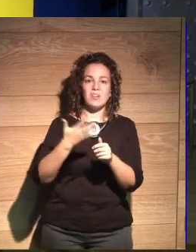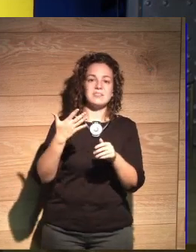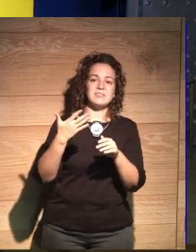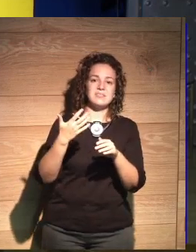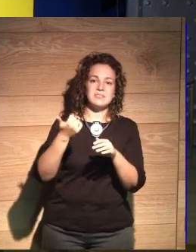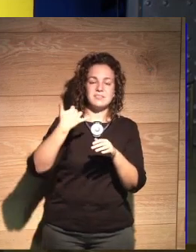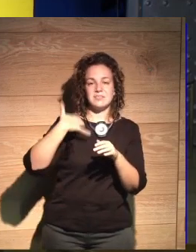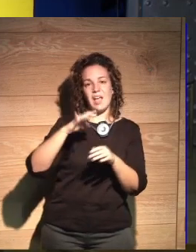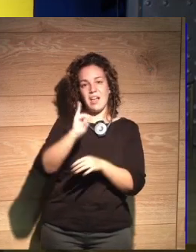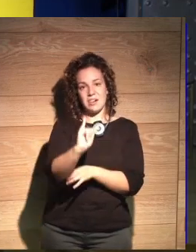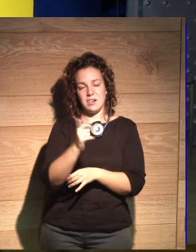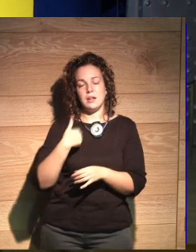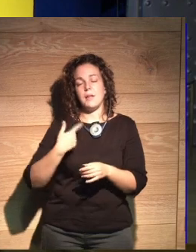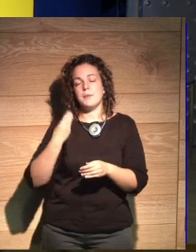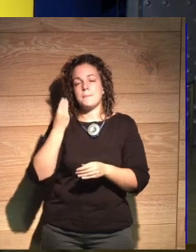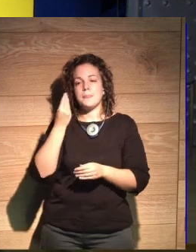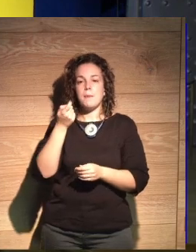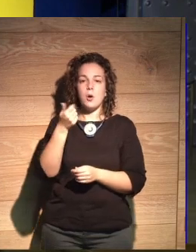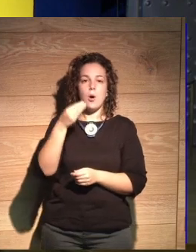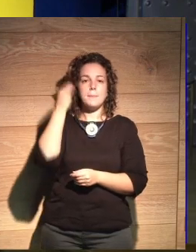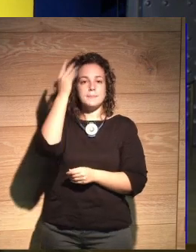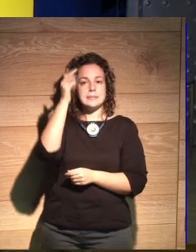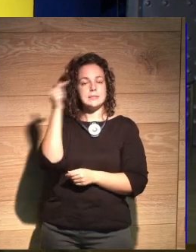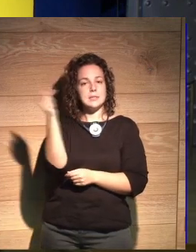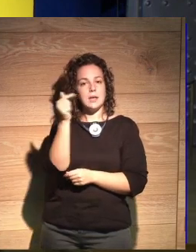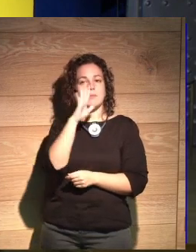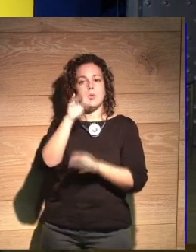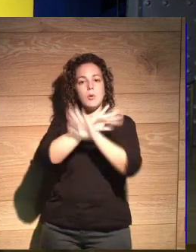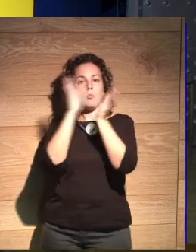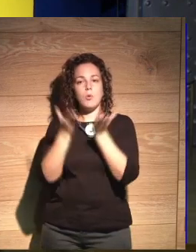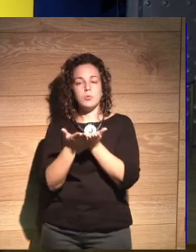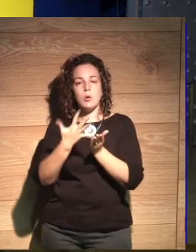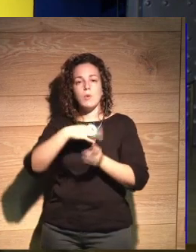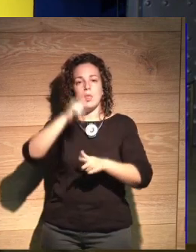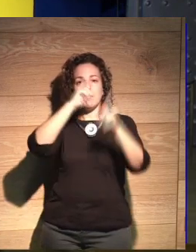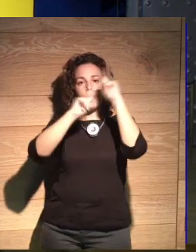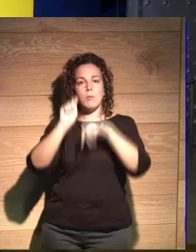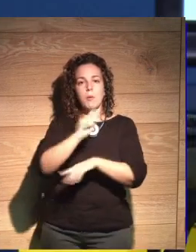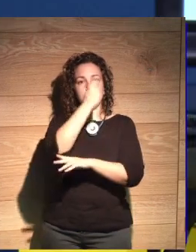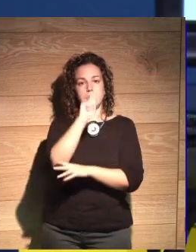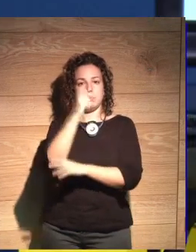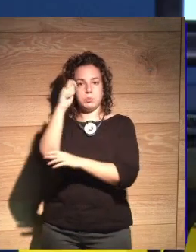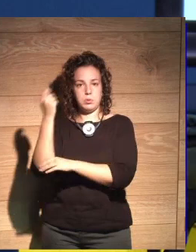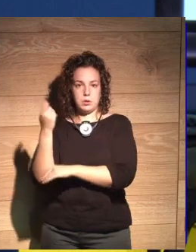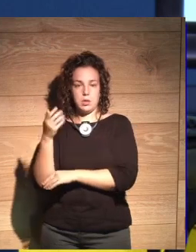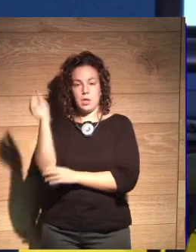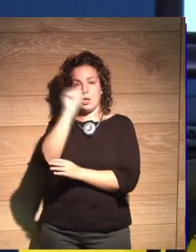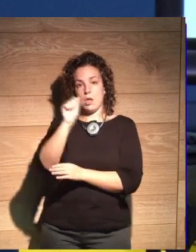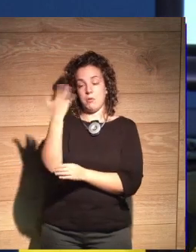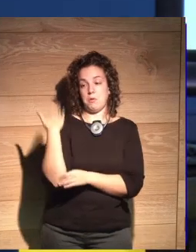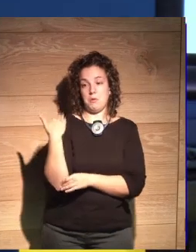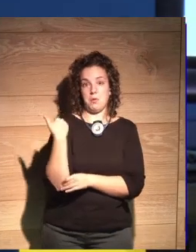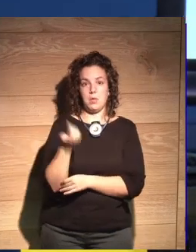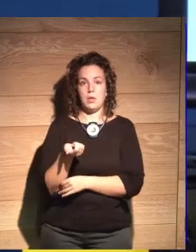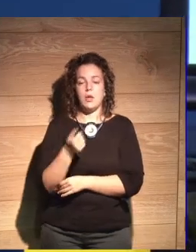has succeeded in solving some rather difficult problems within recent decades. We've managed to